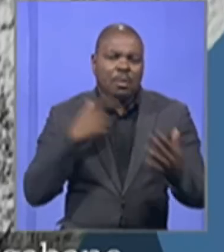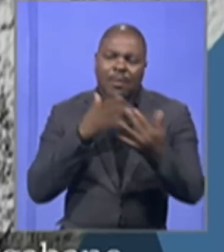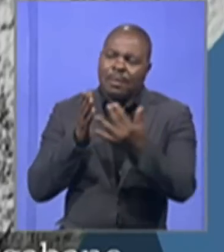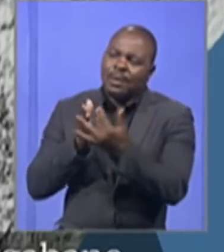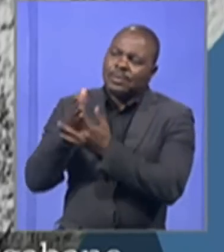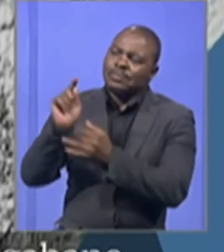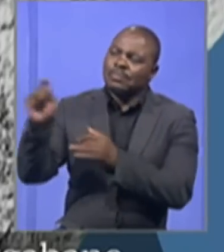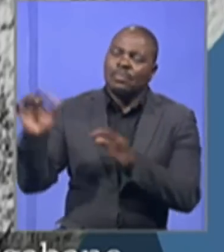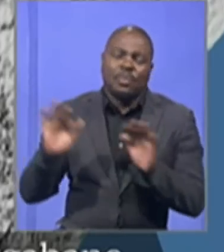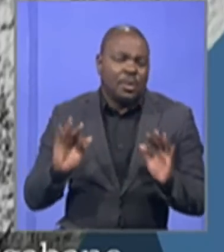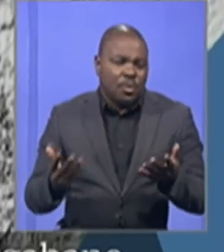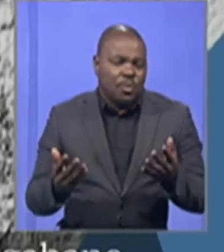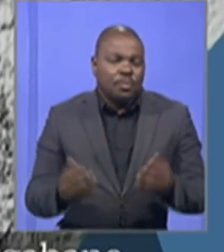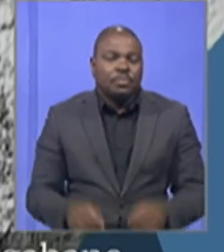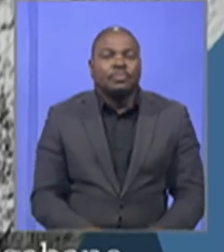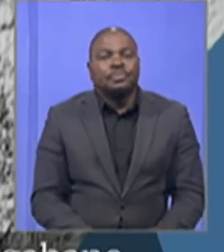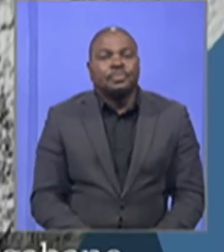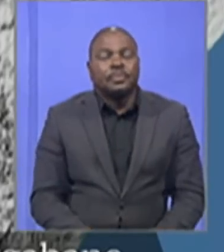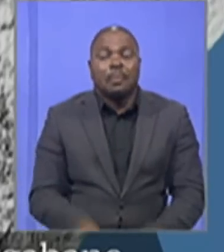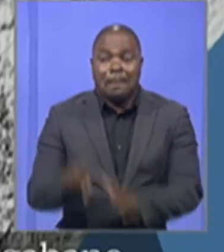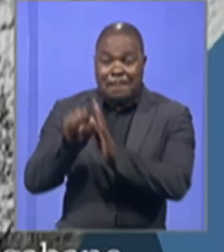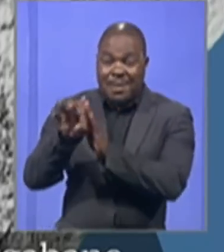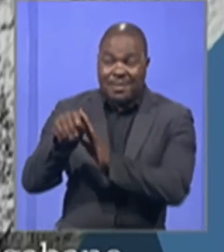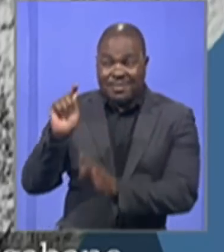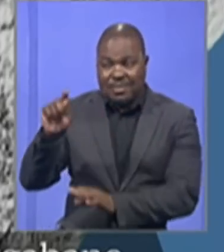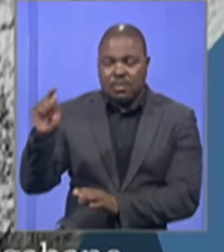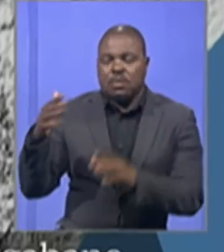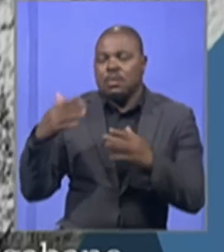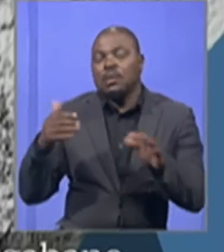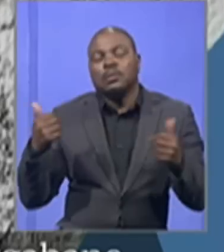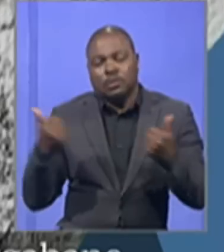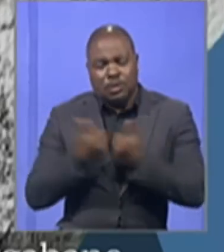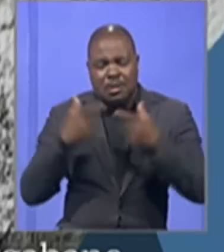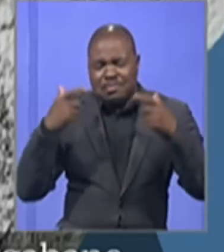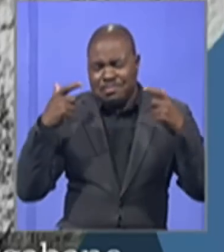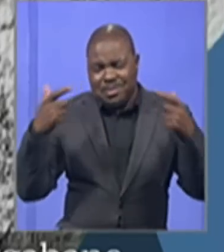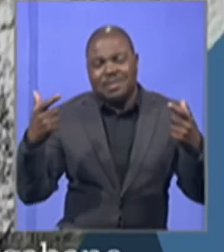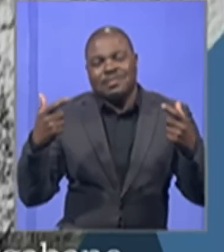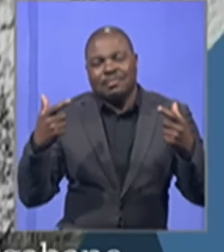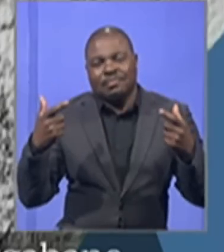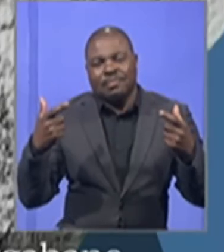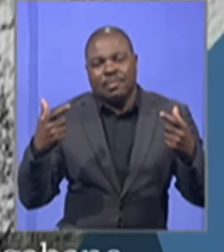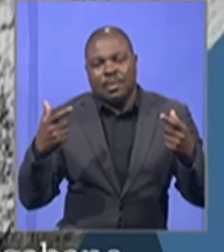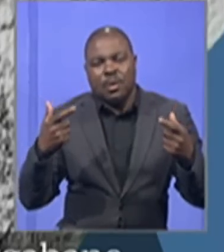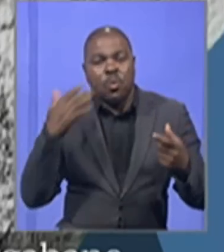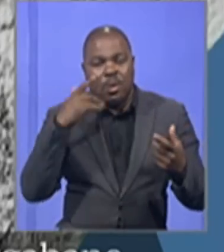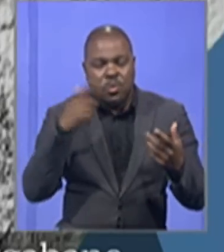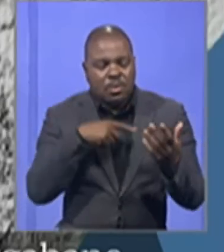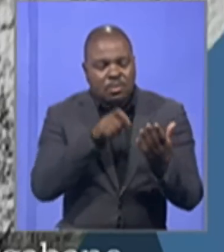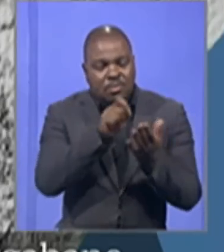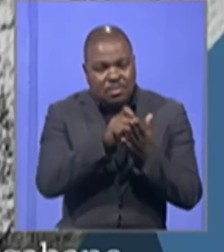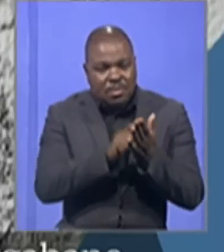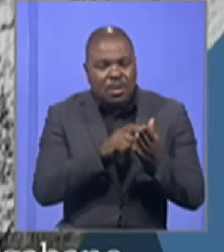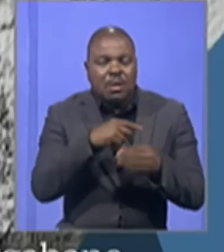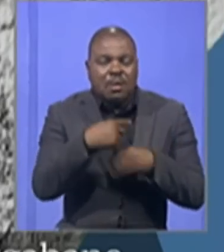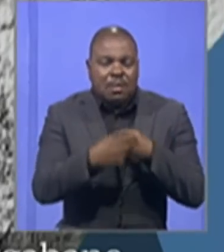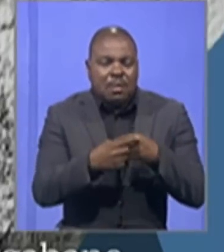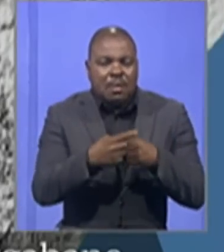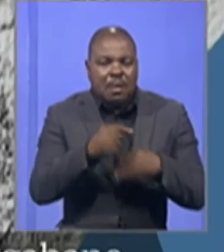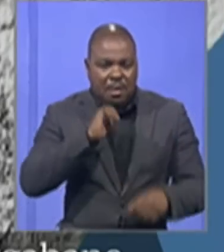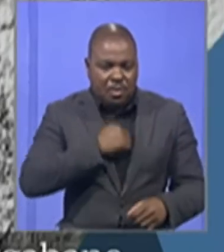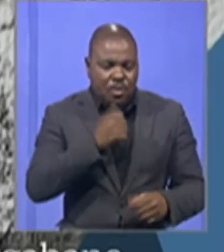jwang jwale taba ya ho kena dimmarakeng e santse le phephetso haholo ha re ngola ka maleme ya rona